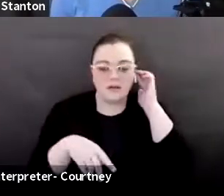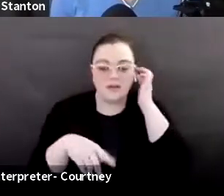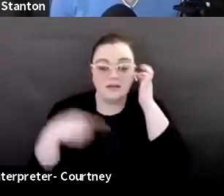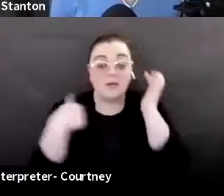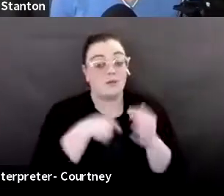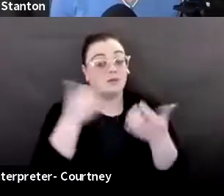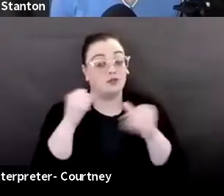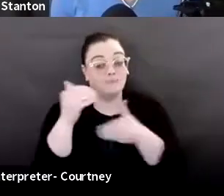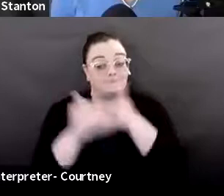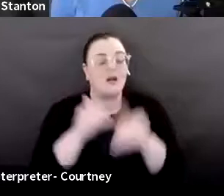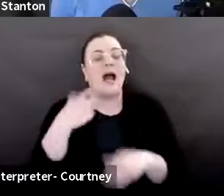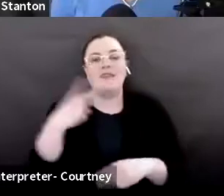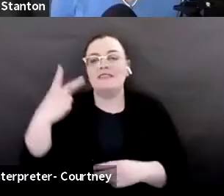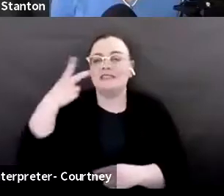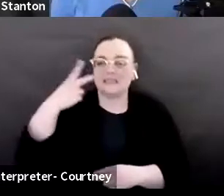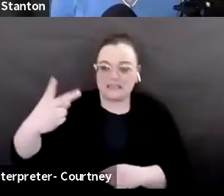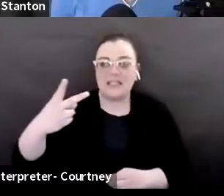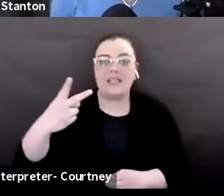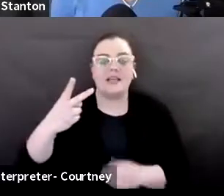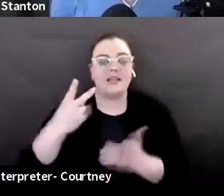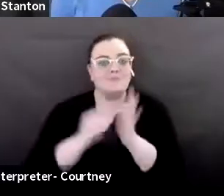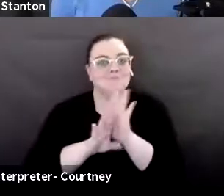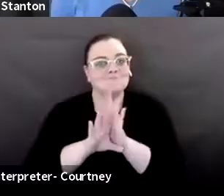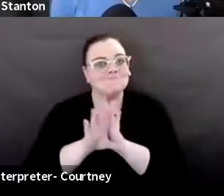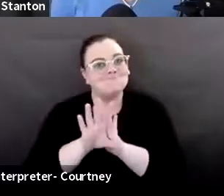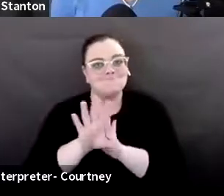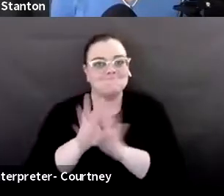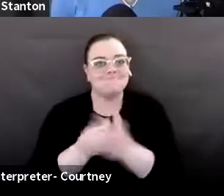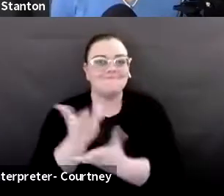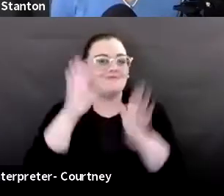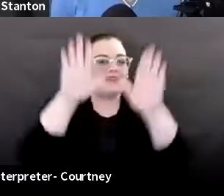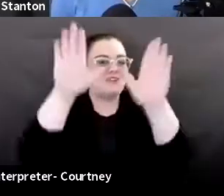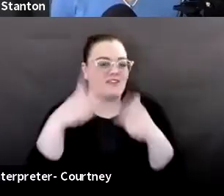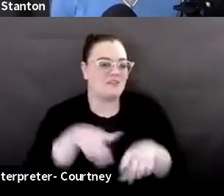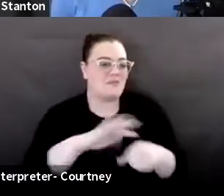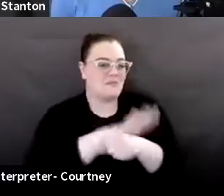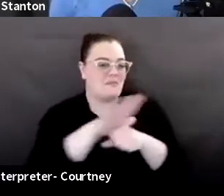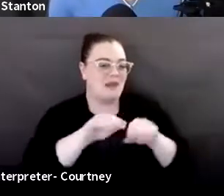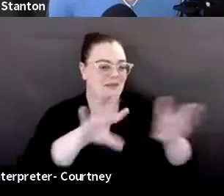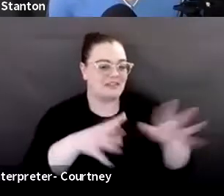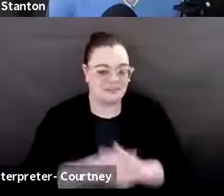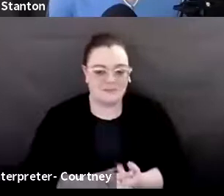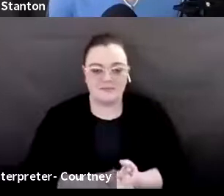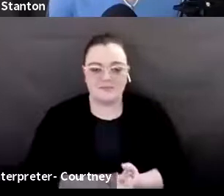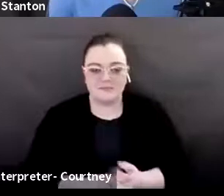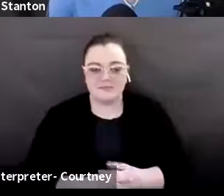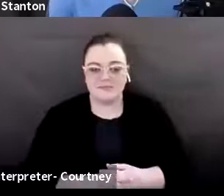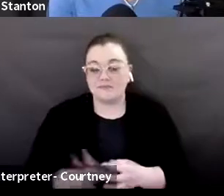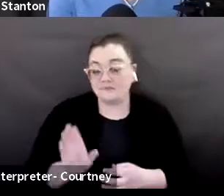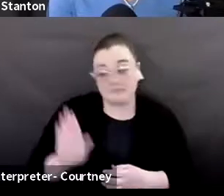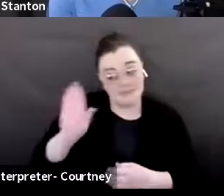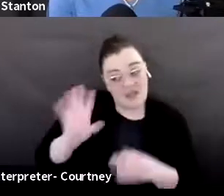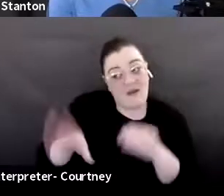I have seen it bloom and blossom into something wonderful during the pandemic. May I add to